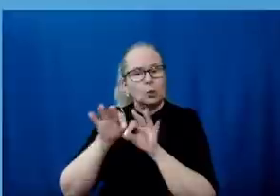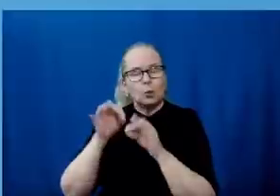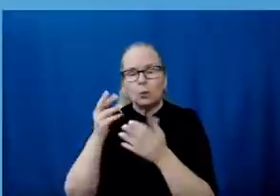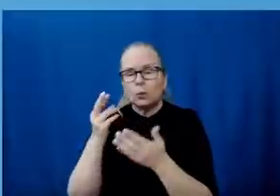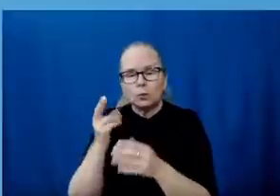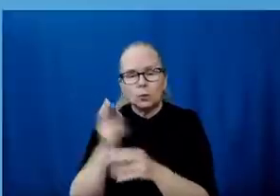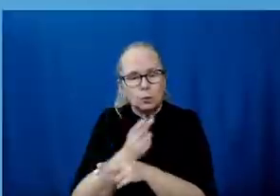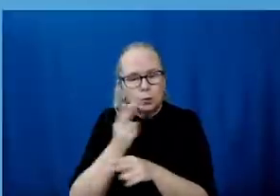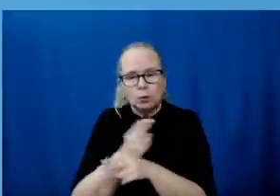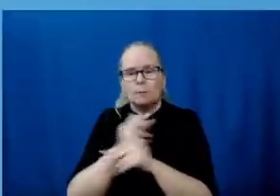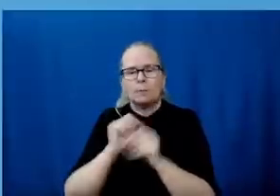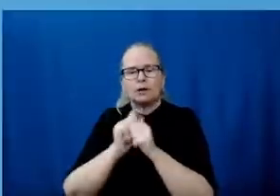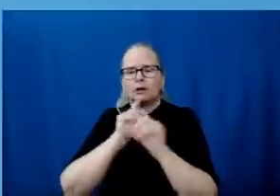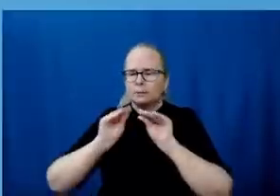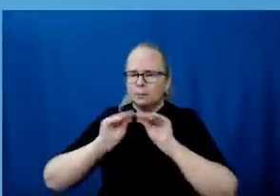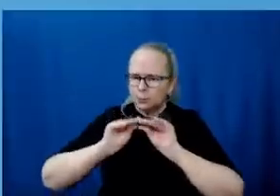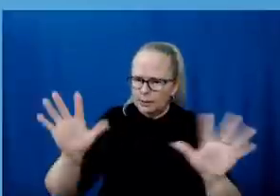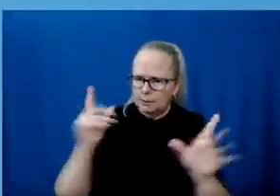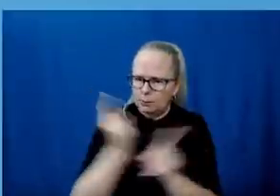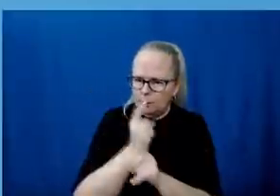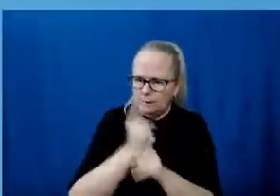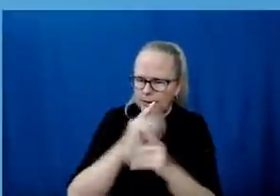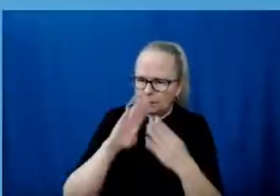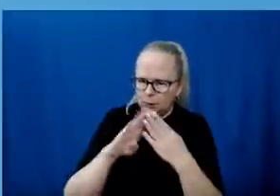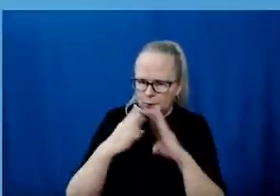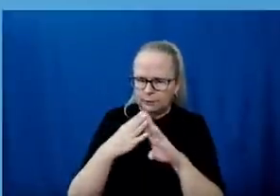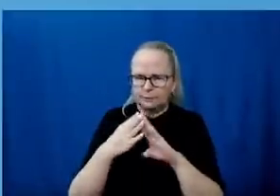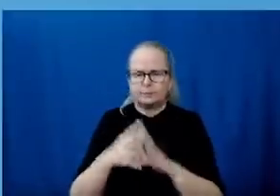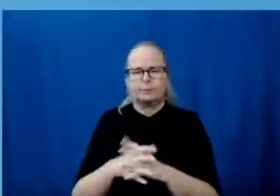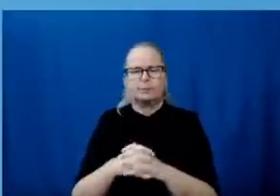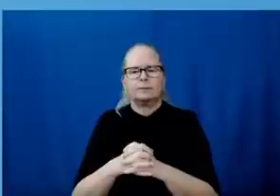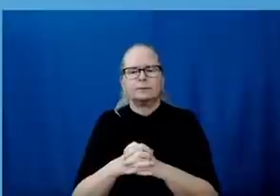mobilizing resources to get them closer to people in the communities.